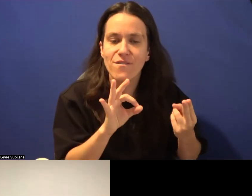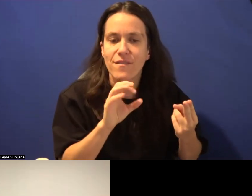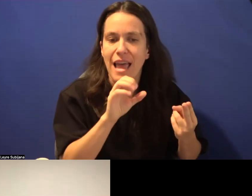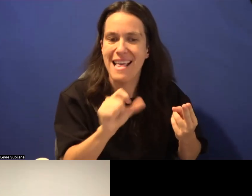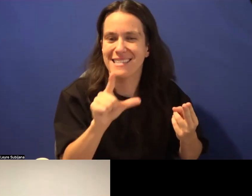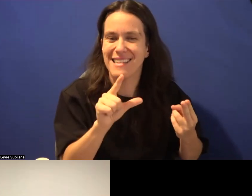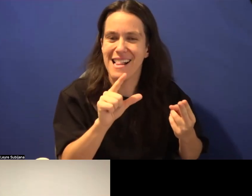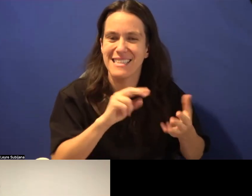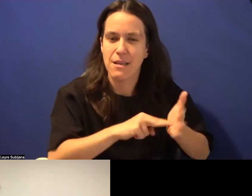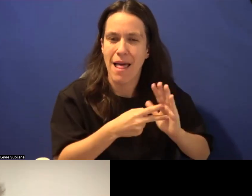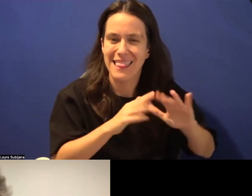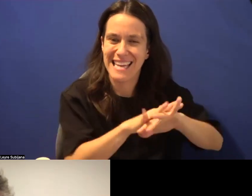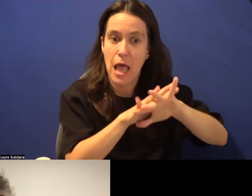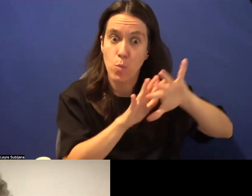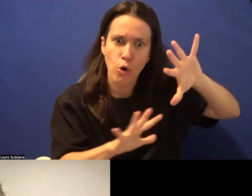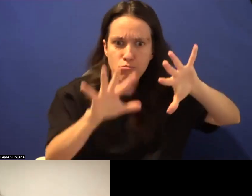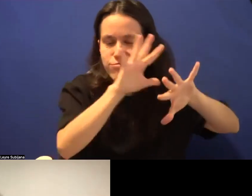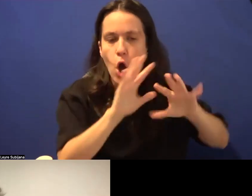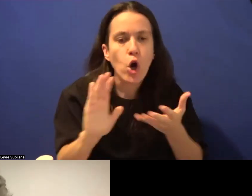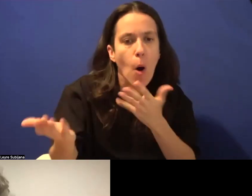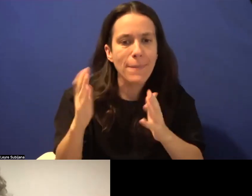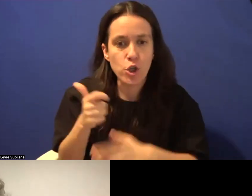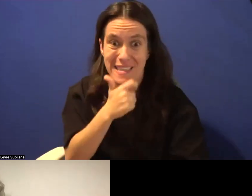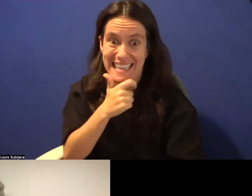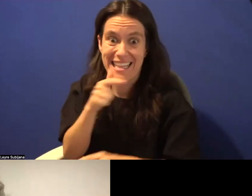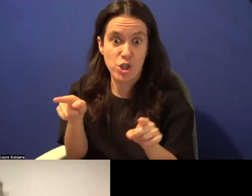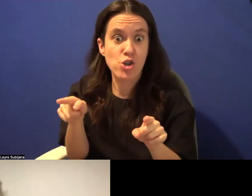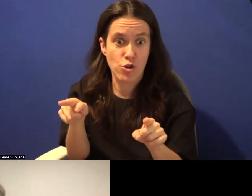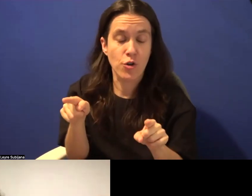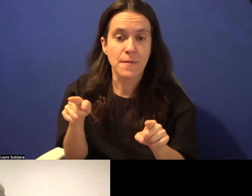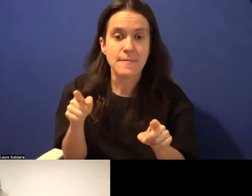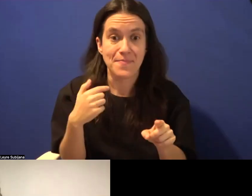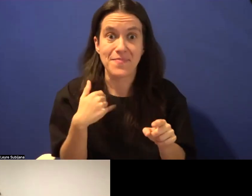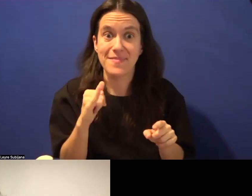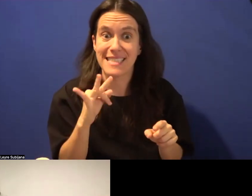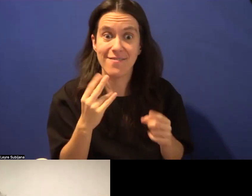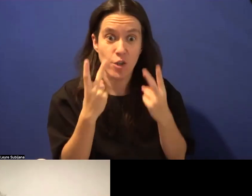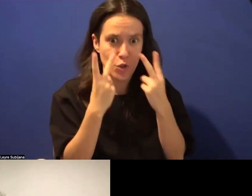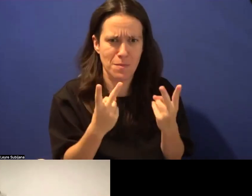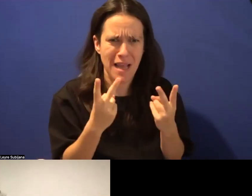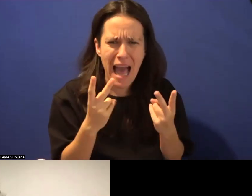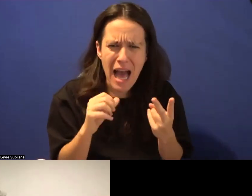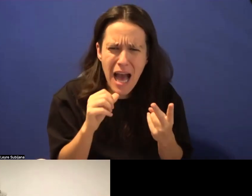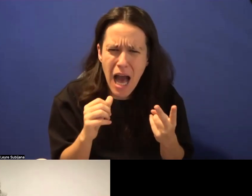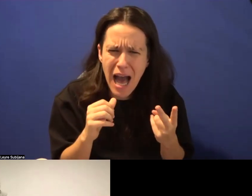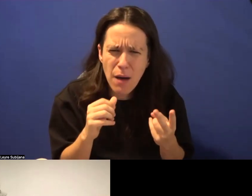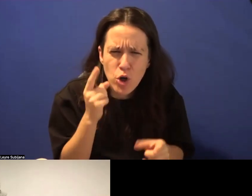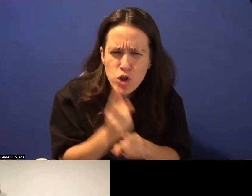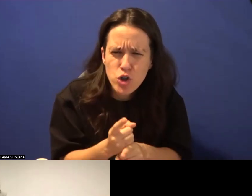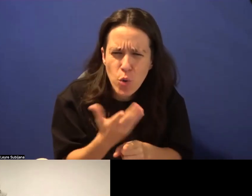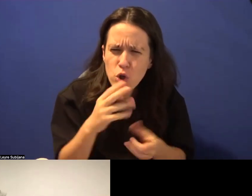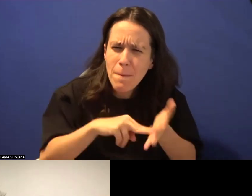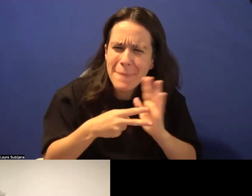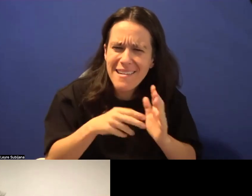to English. Where you see, if you're just looking at, Mhm. so I'm not sure what you mean by size, but in there